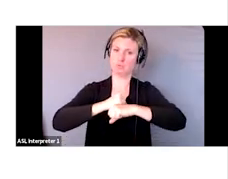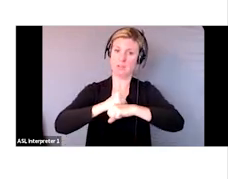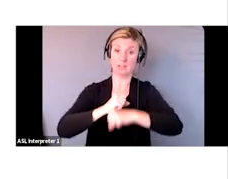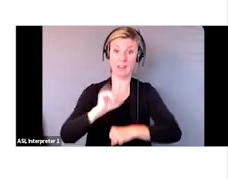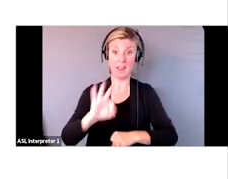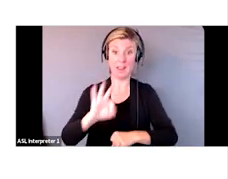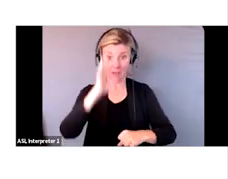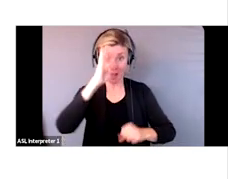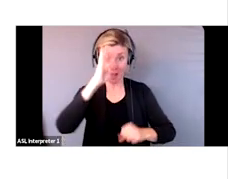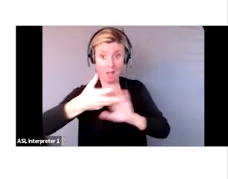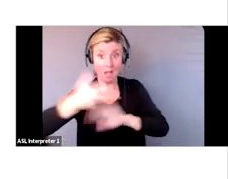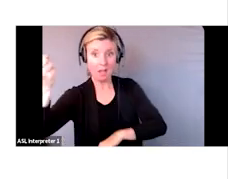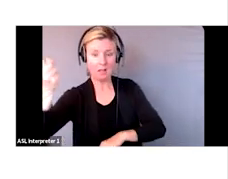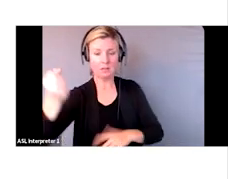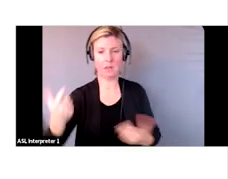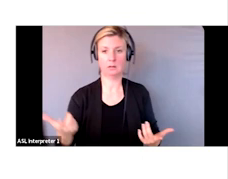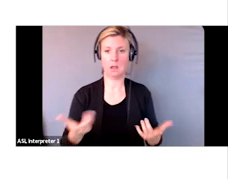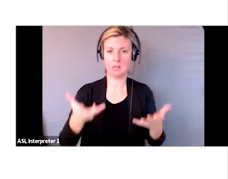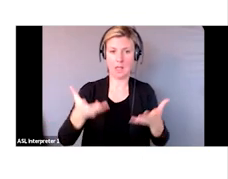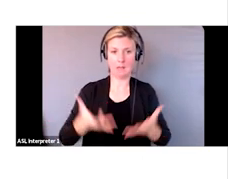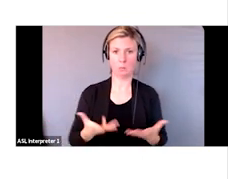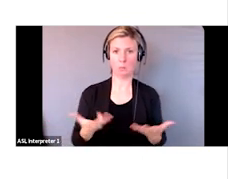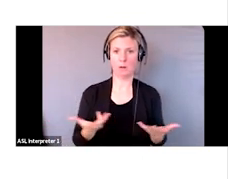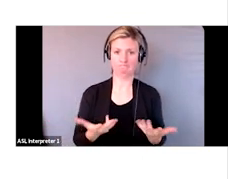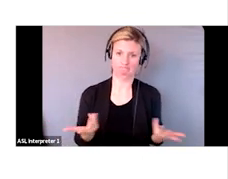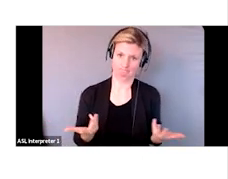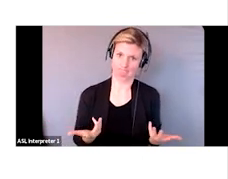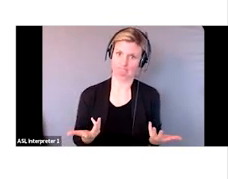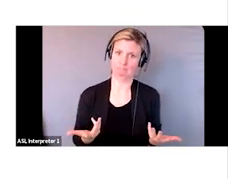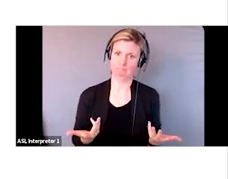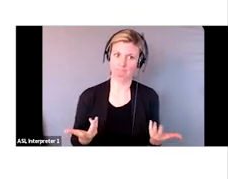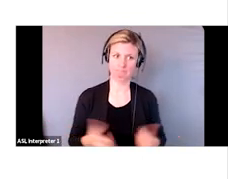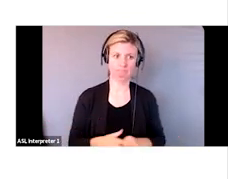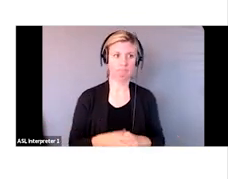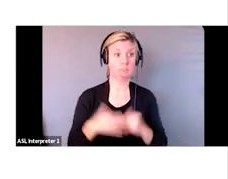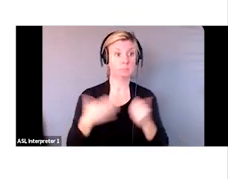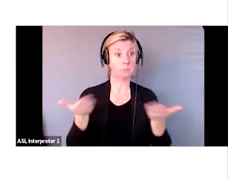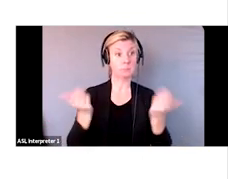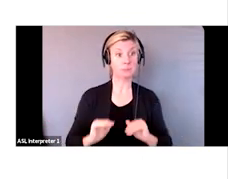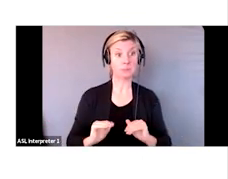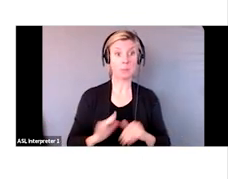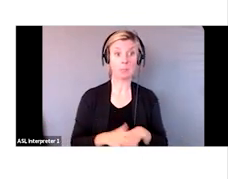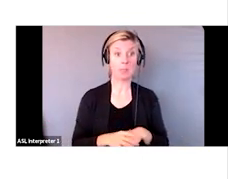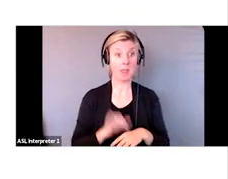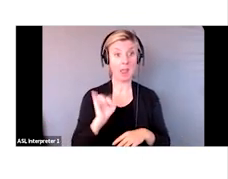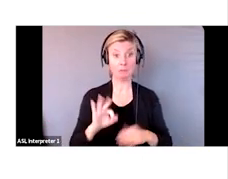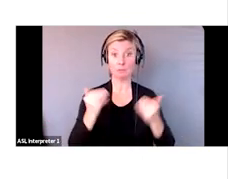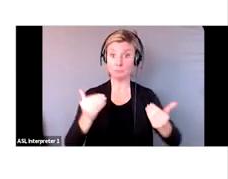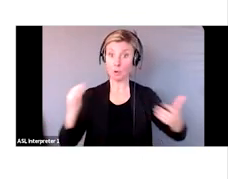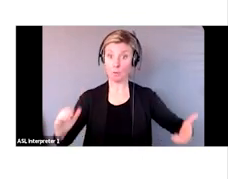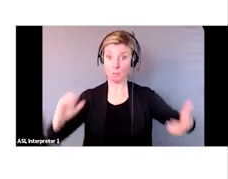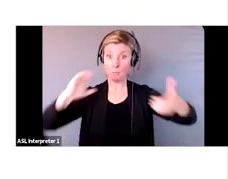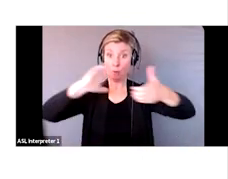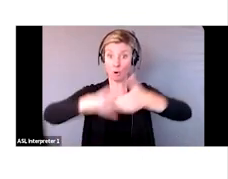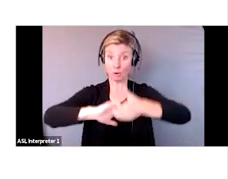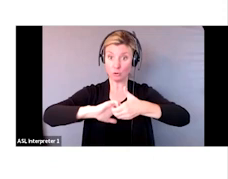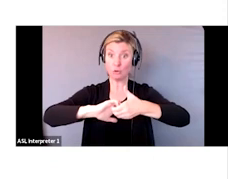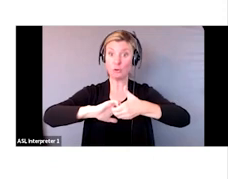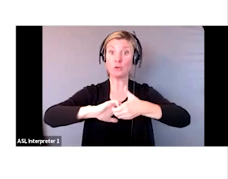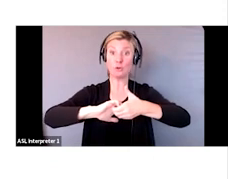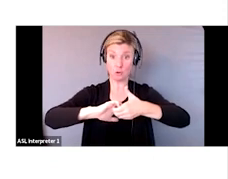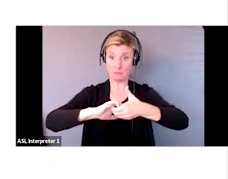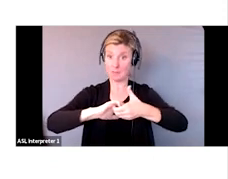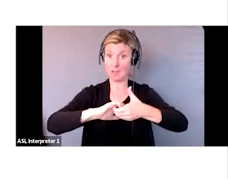different marketplaces and opportunities for you in that if you partner with someone that incorporates your IP, then